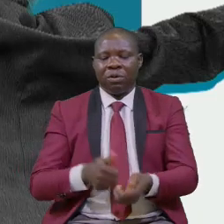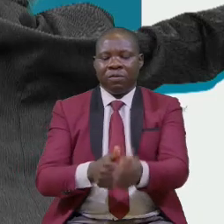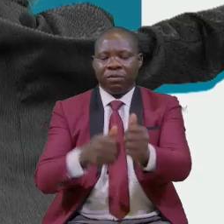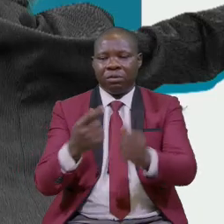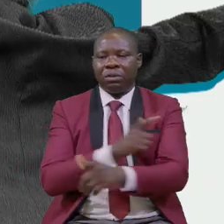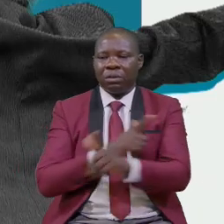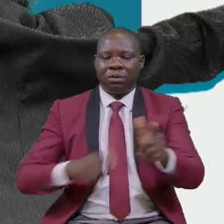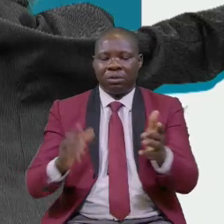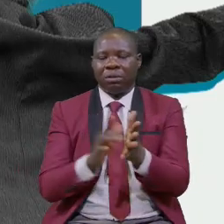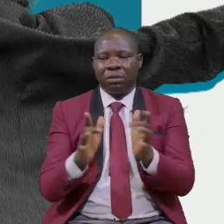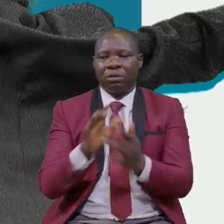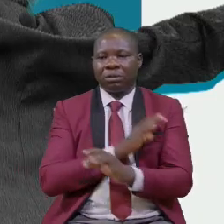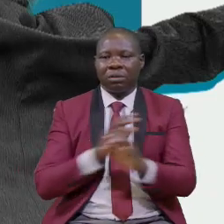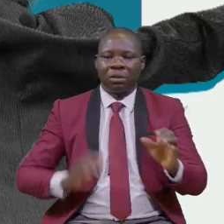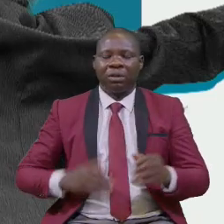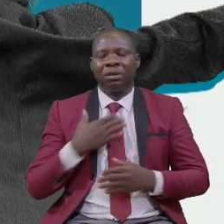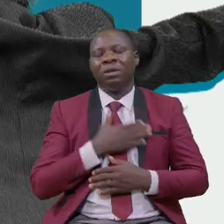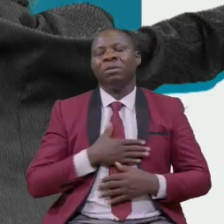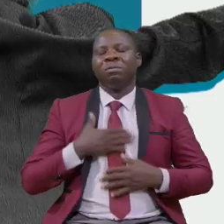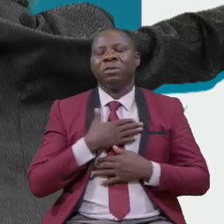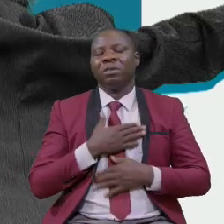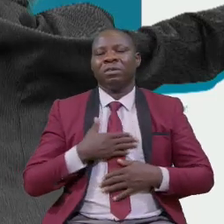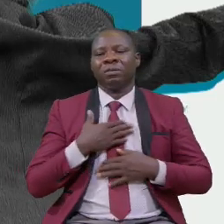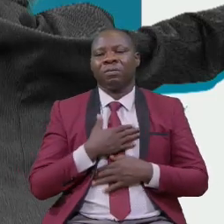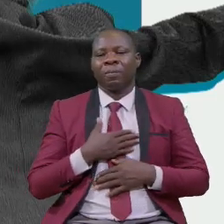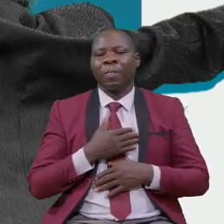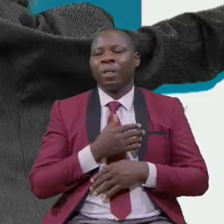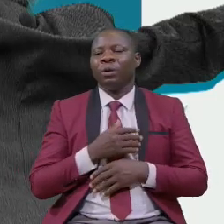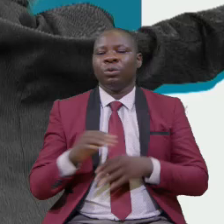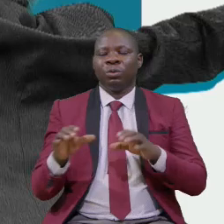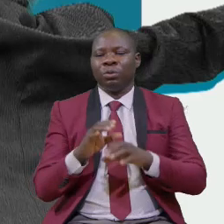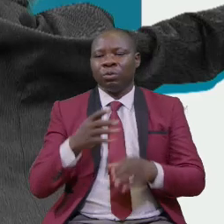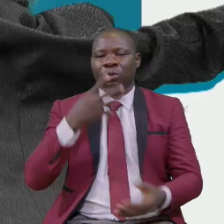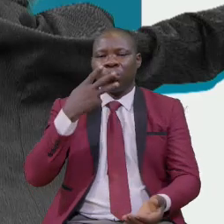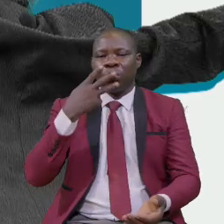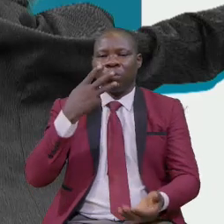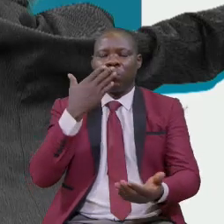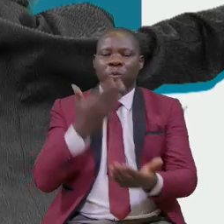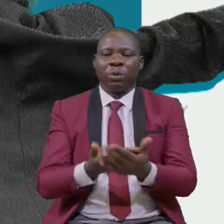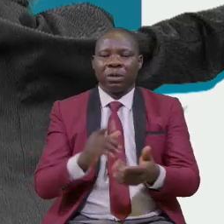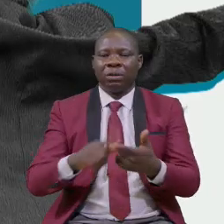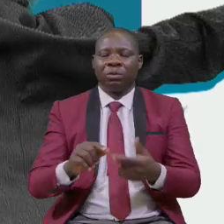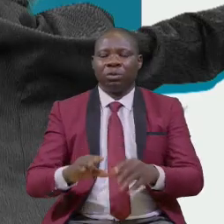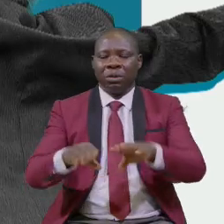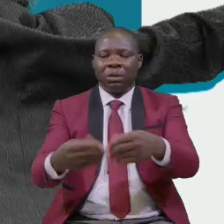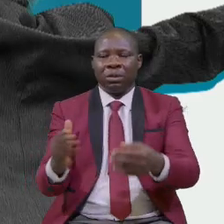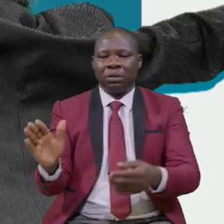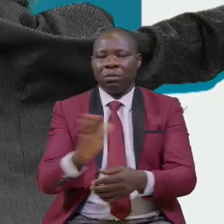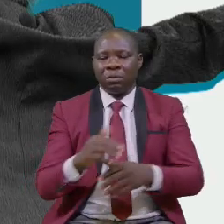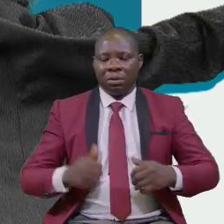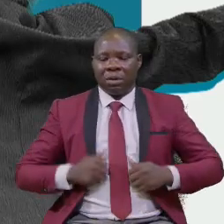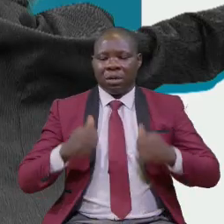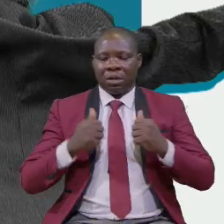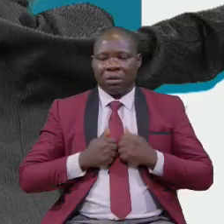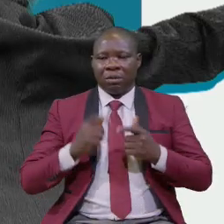Christ. Please do well to give your details to the